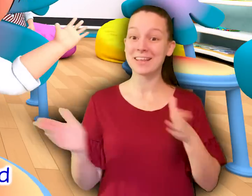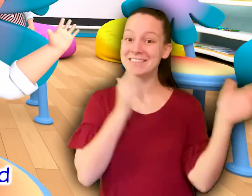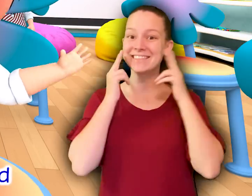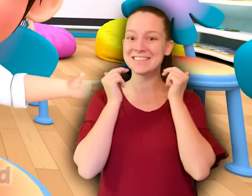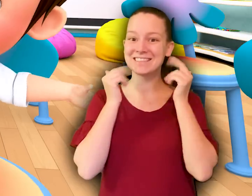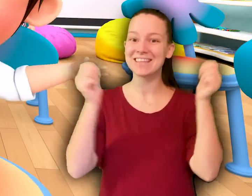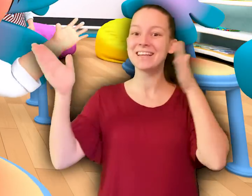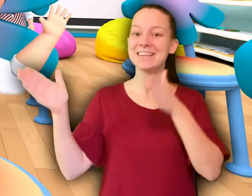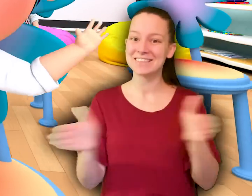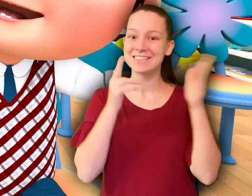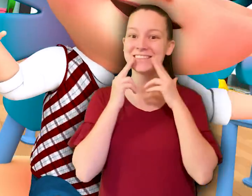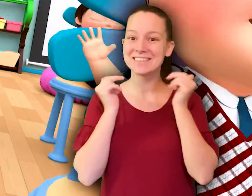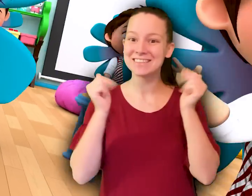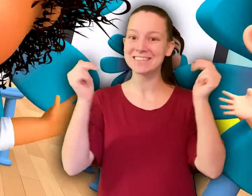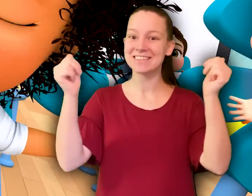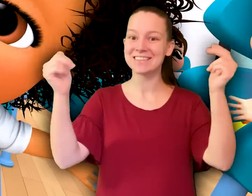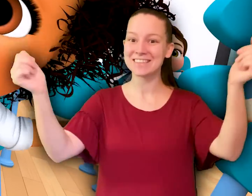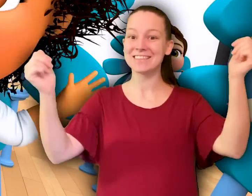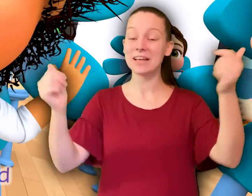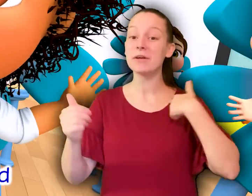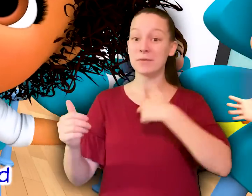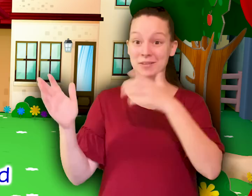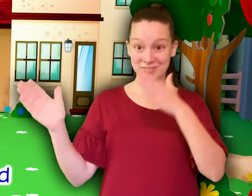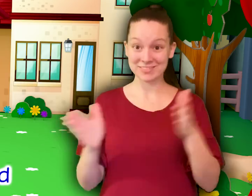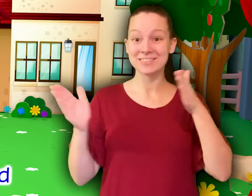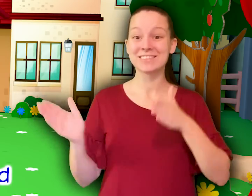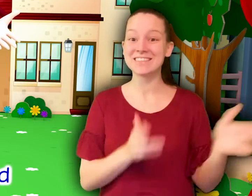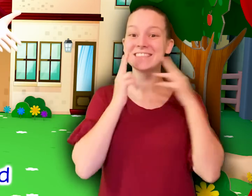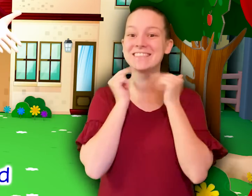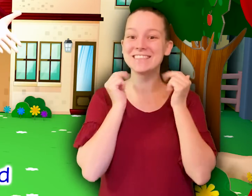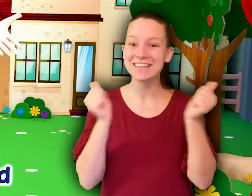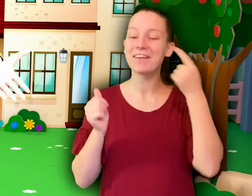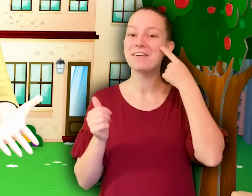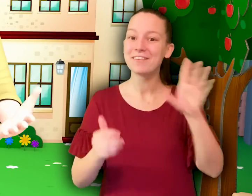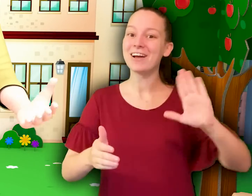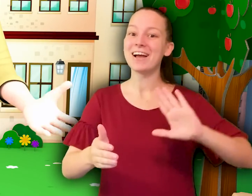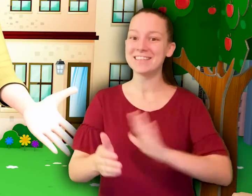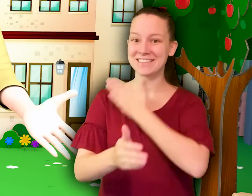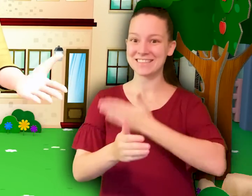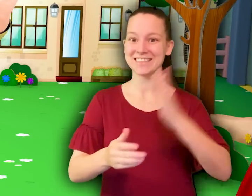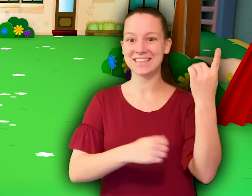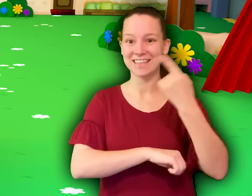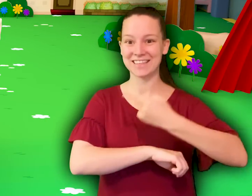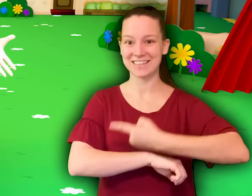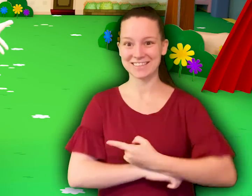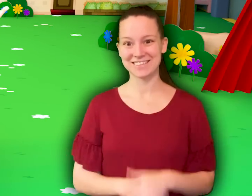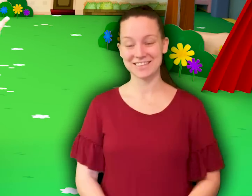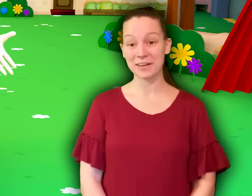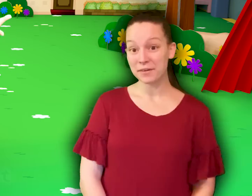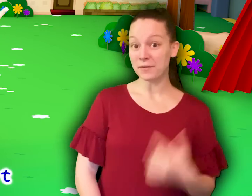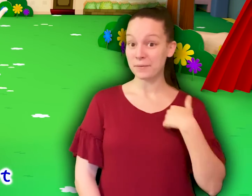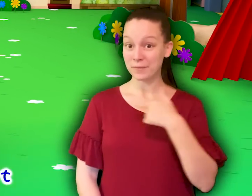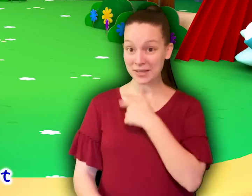to sing aloud sing aloud sing aloud let's get ready to sing aloud on singing